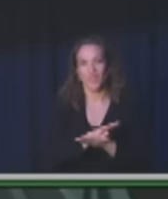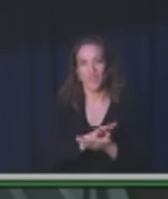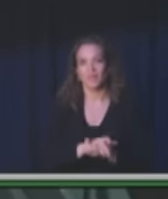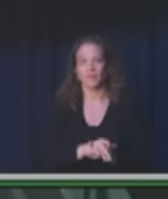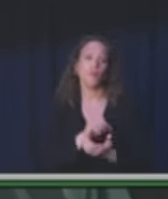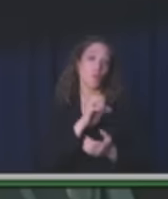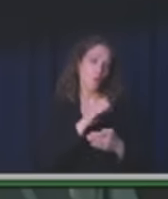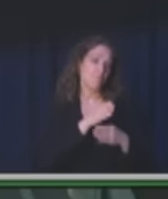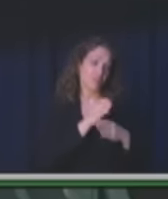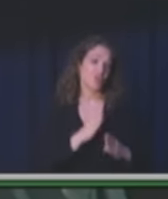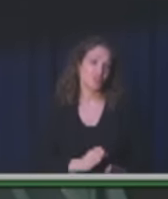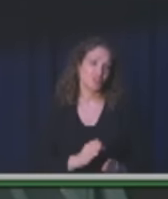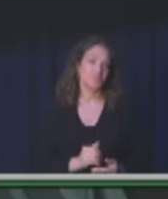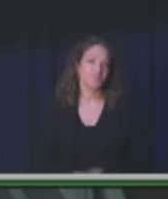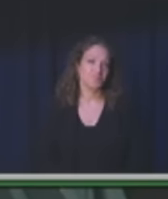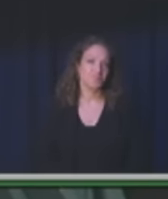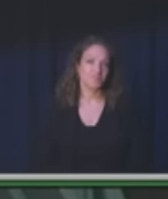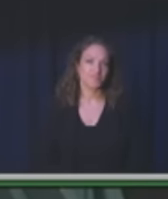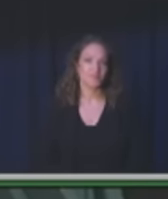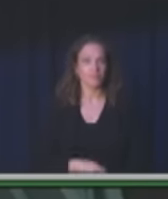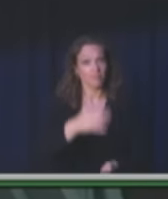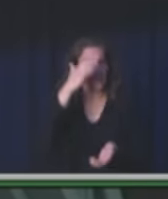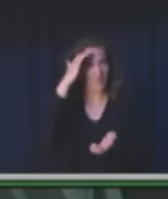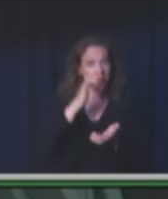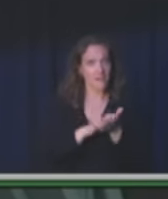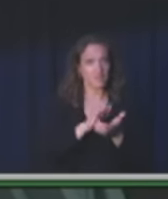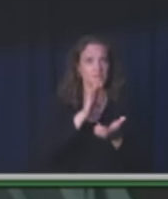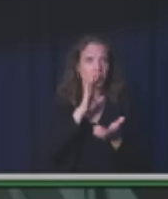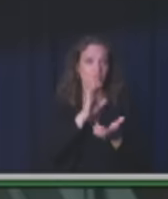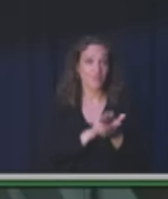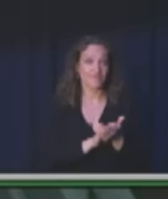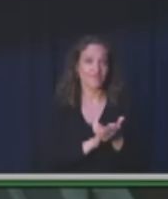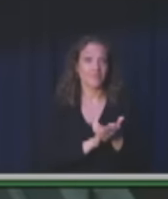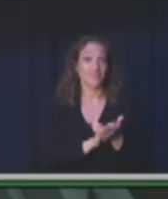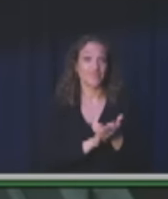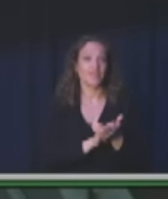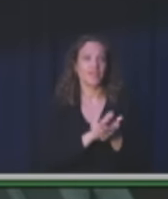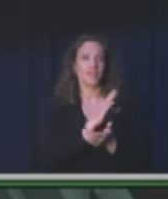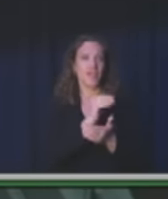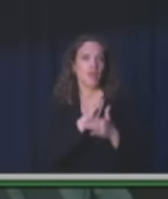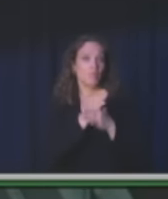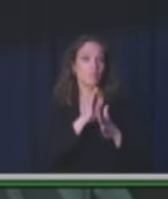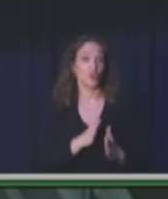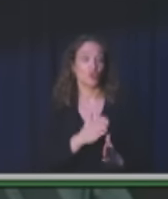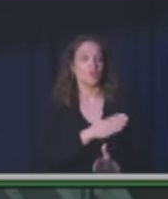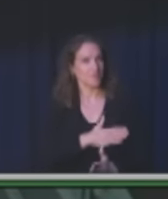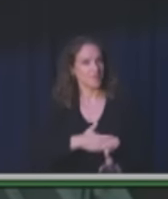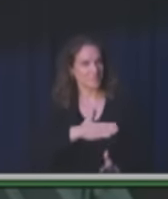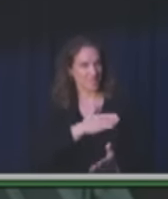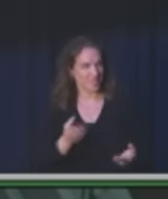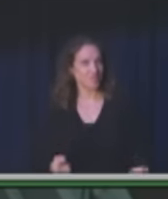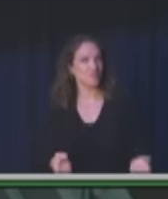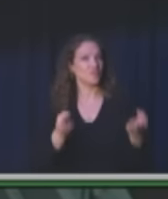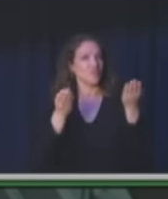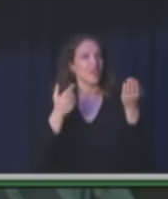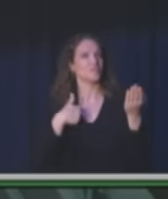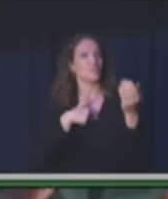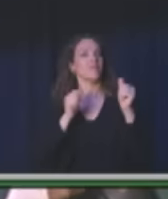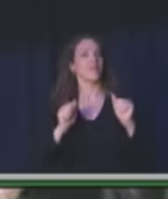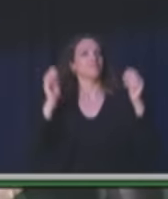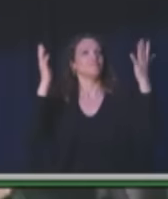or a partner. Will the husbands and wives and partners please rise so we can salute